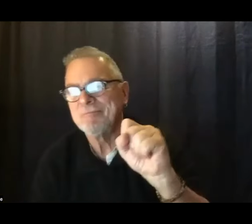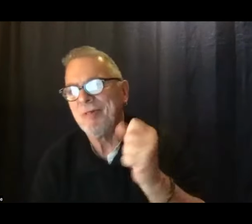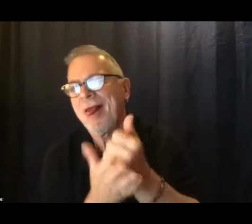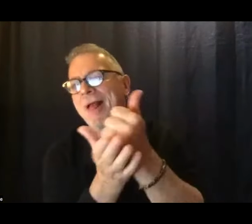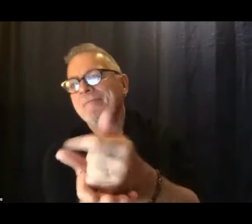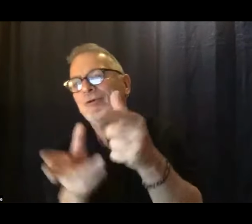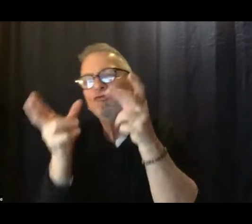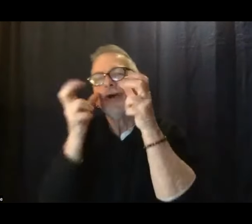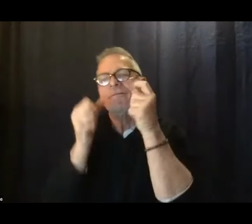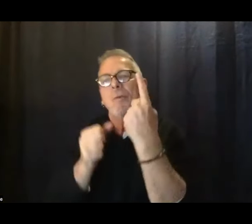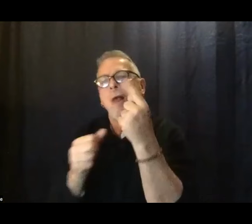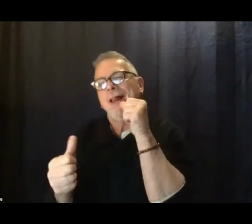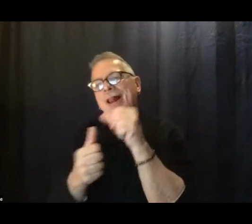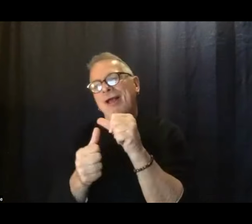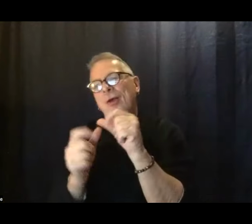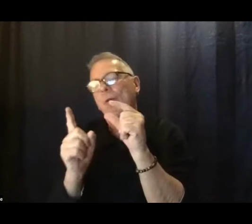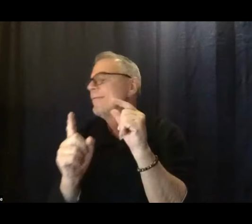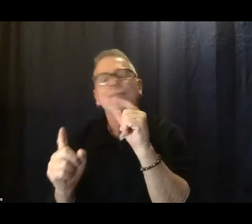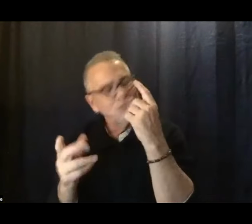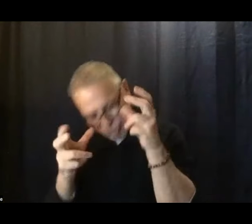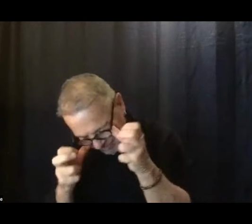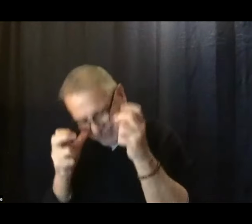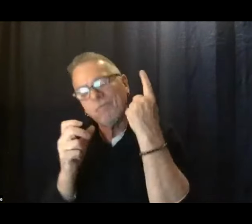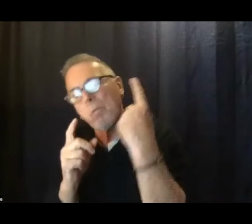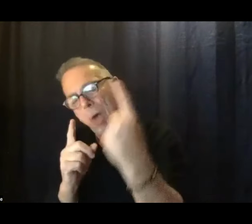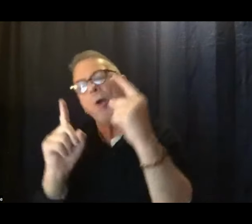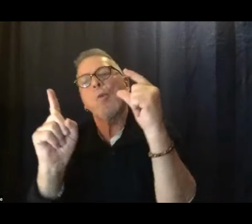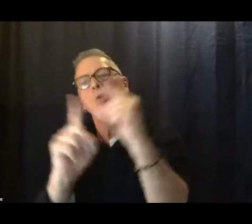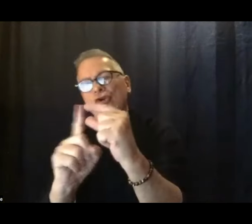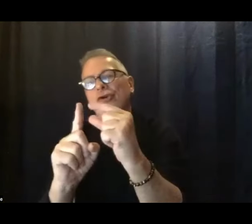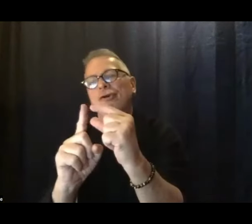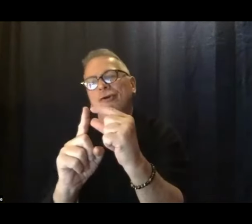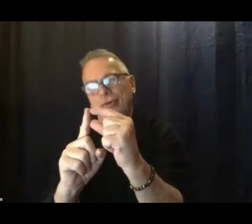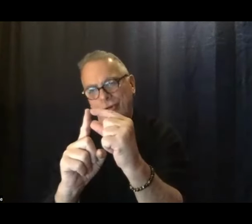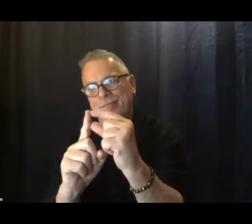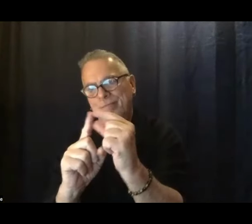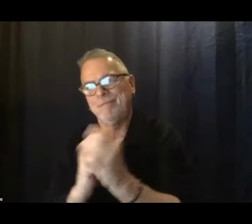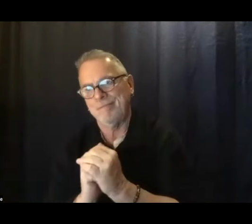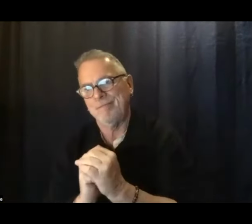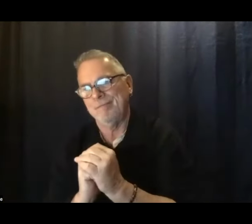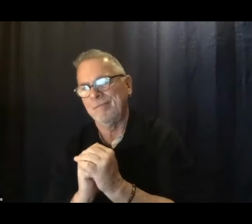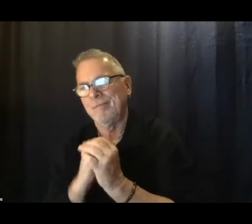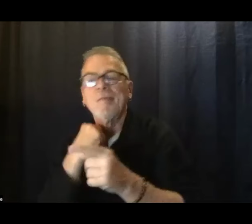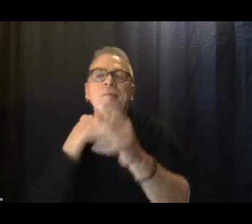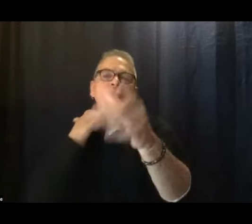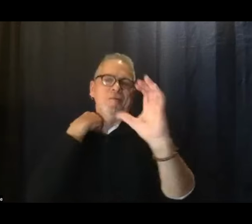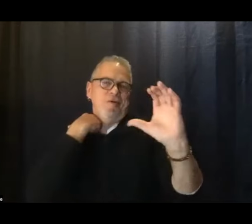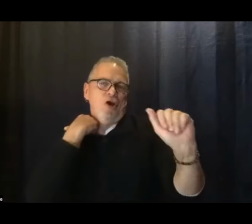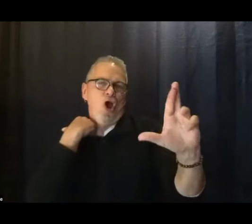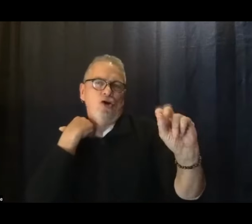right? So those are a few tips on how you can start to really not look at the letters, but look at the word,